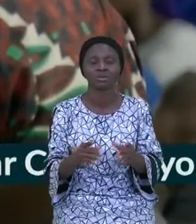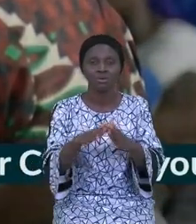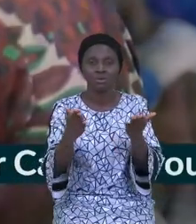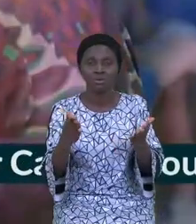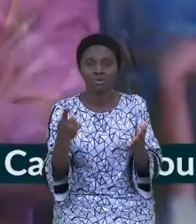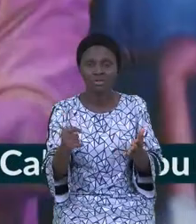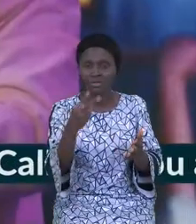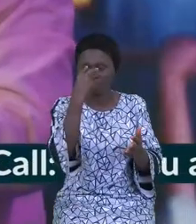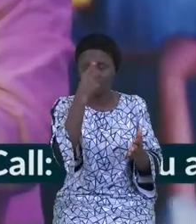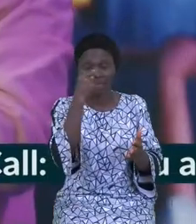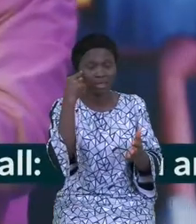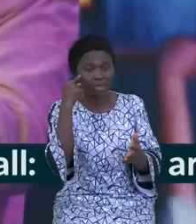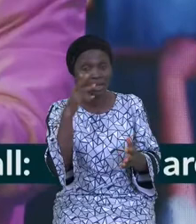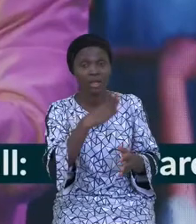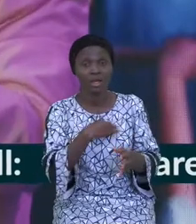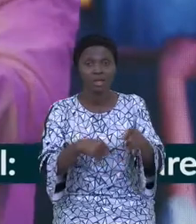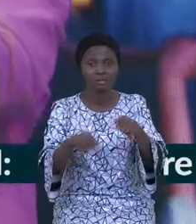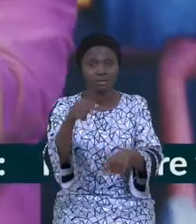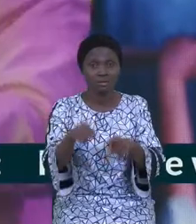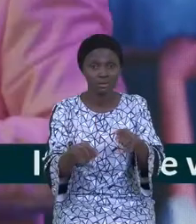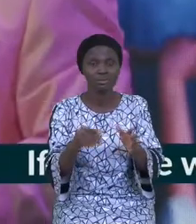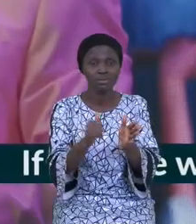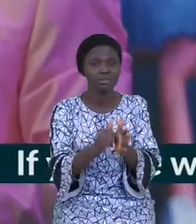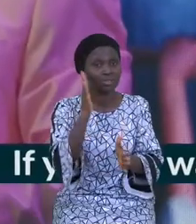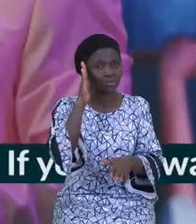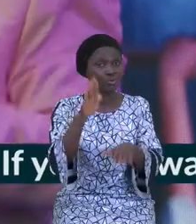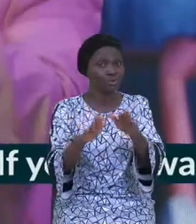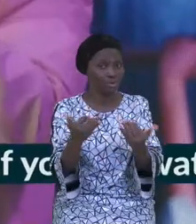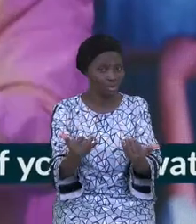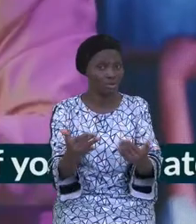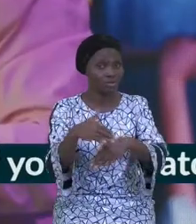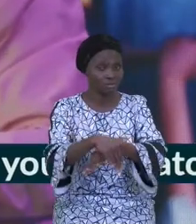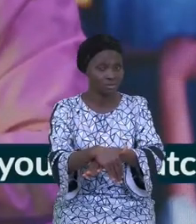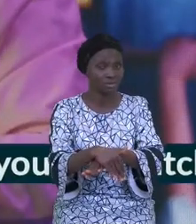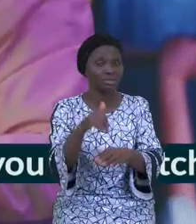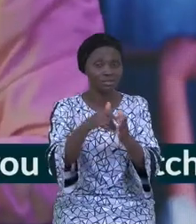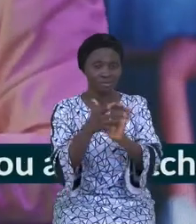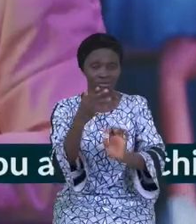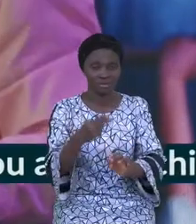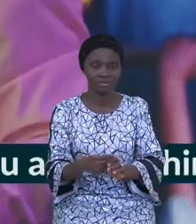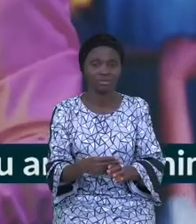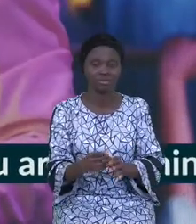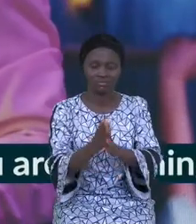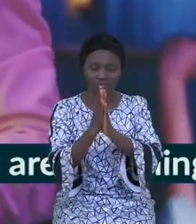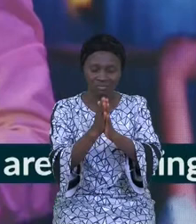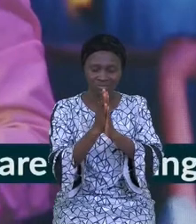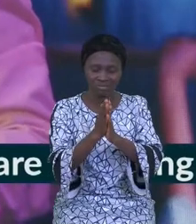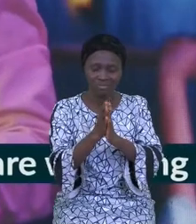blind and lame that you are, you will walk tonight in Jesus' name.